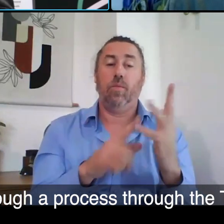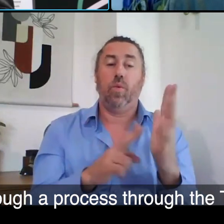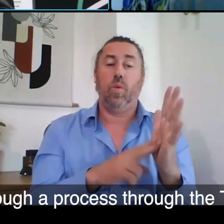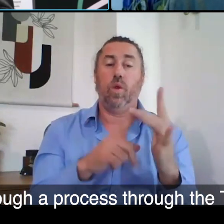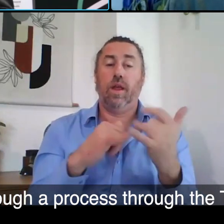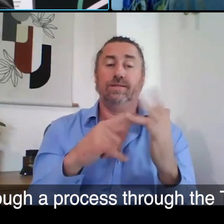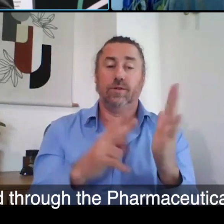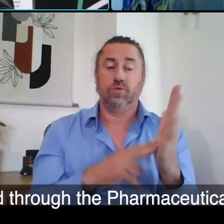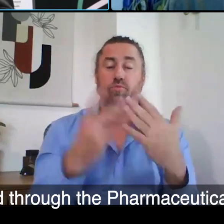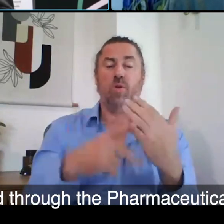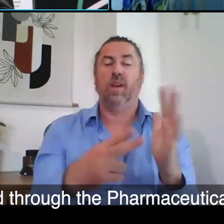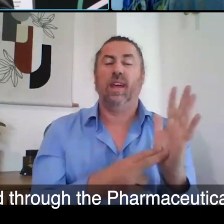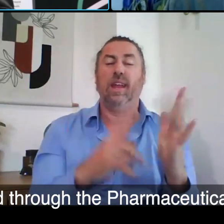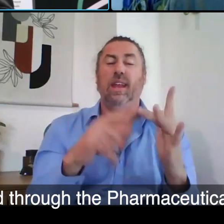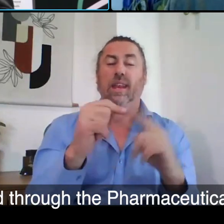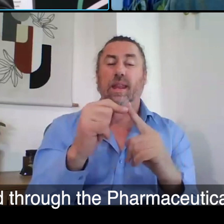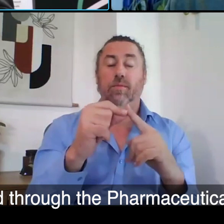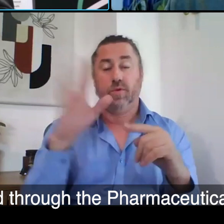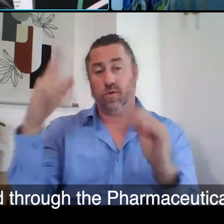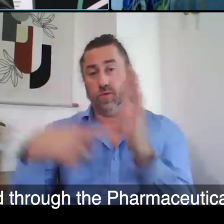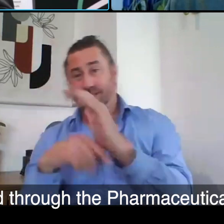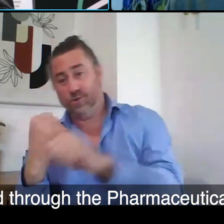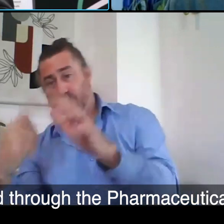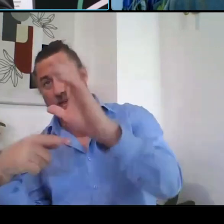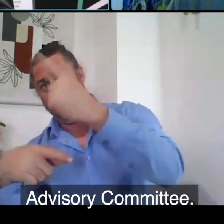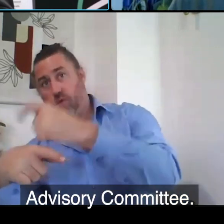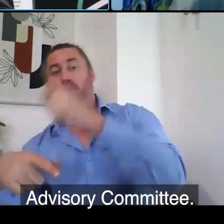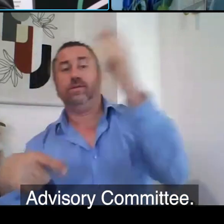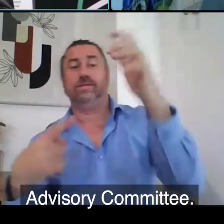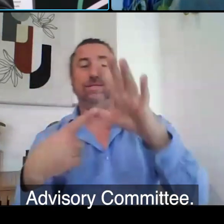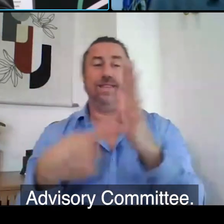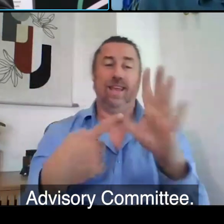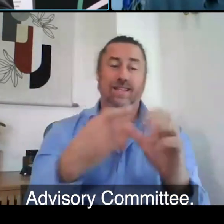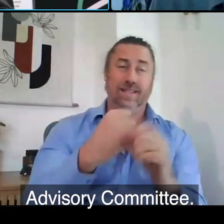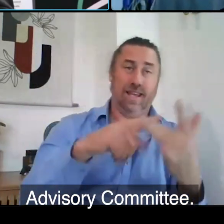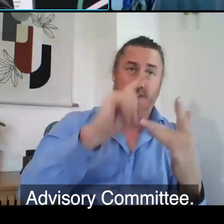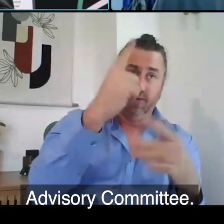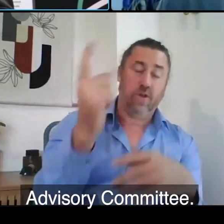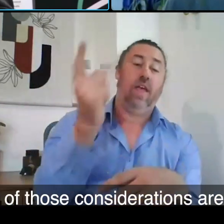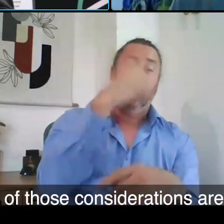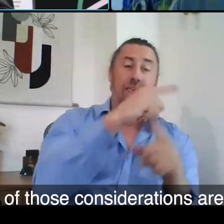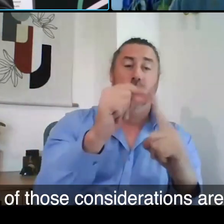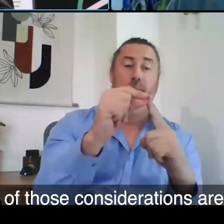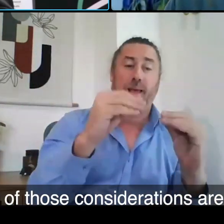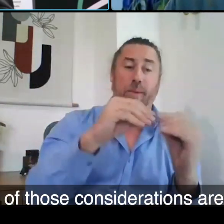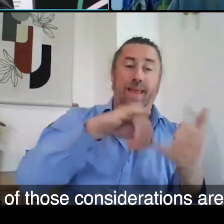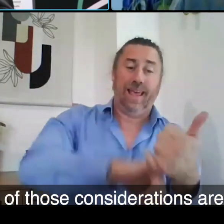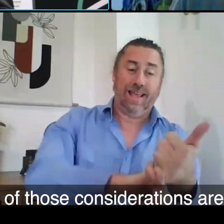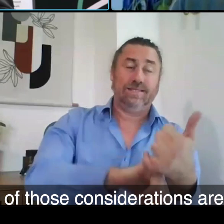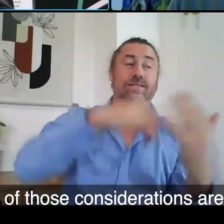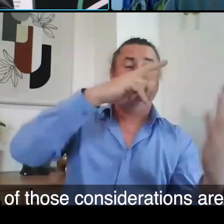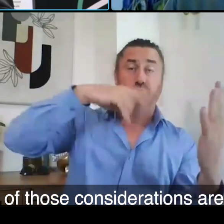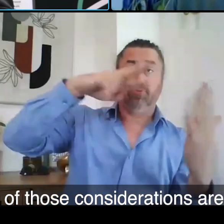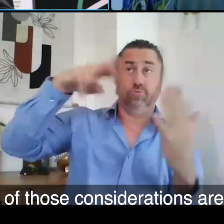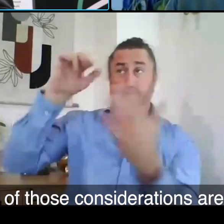through the TGA, through ATAGI, and through the Pharmaceutical Benefits Advisory Committee, and all of